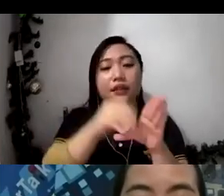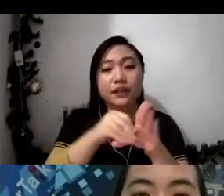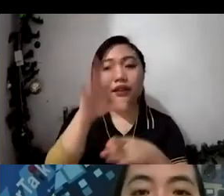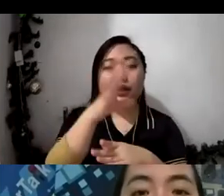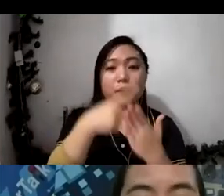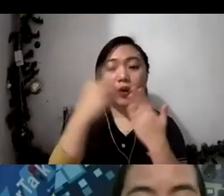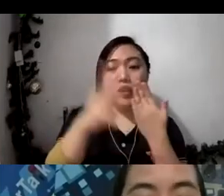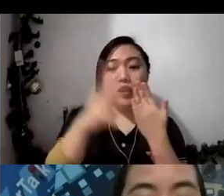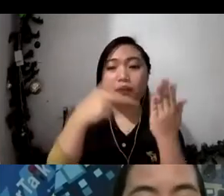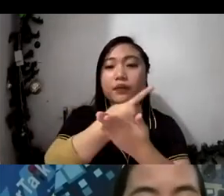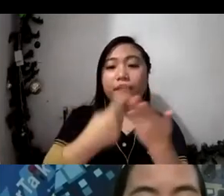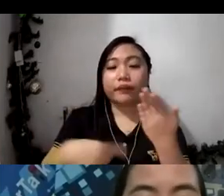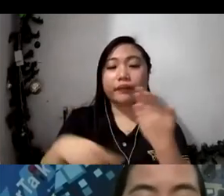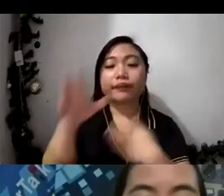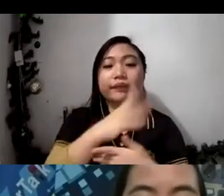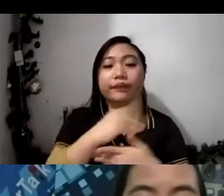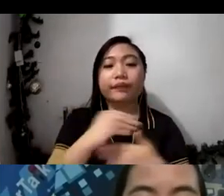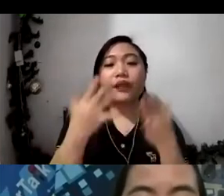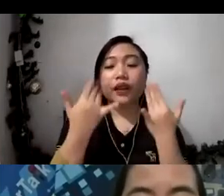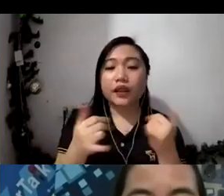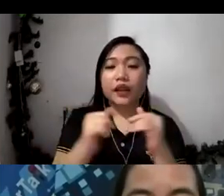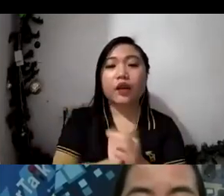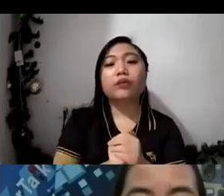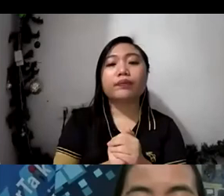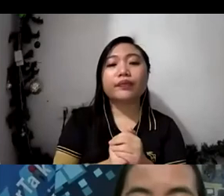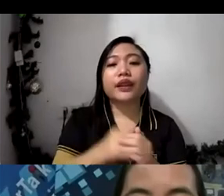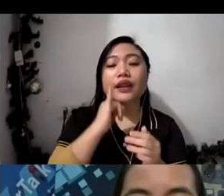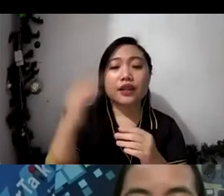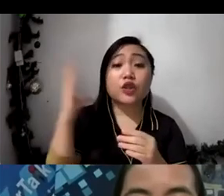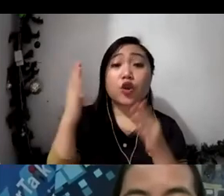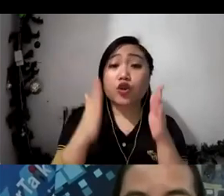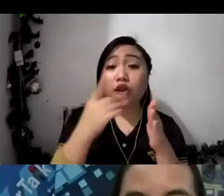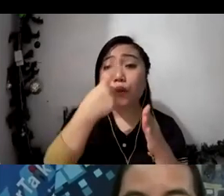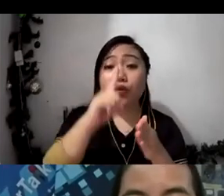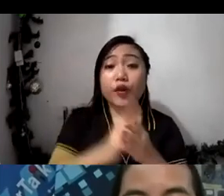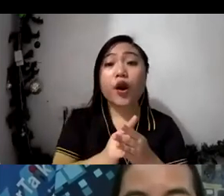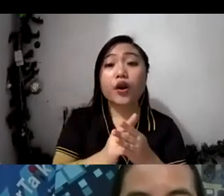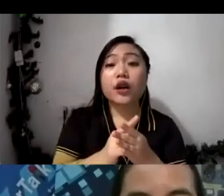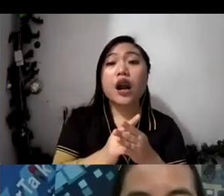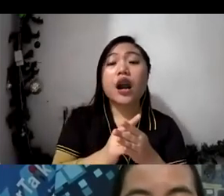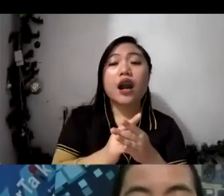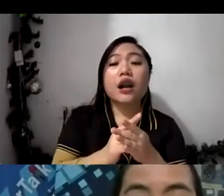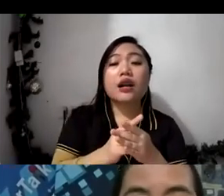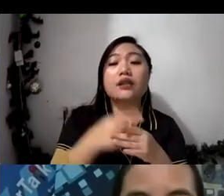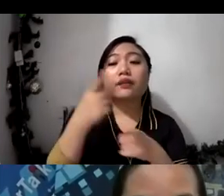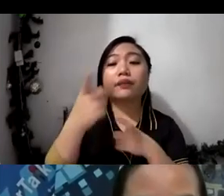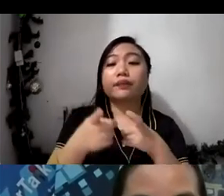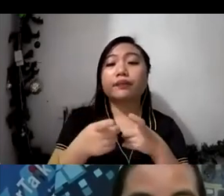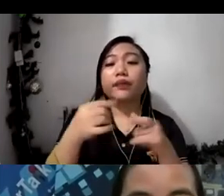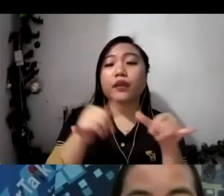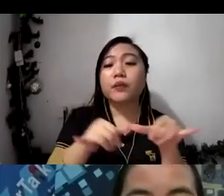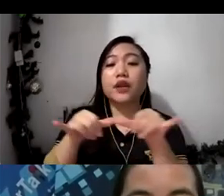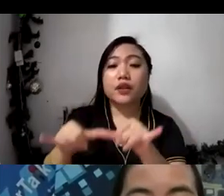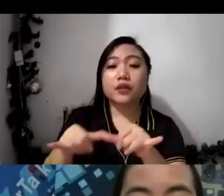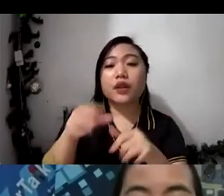implementation. She is currently the gender consultant for the development of the measurement, reporting, and verification or